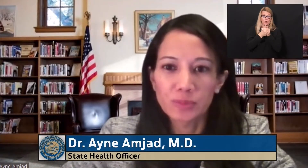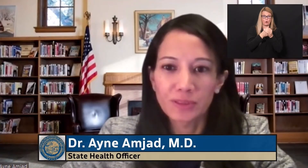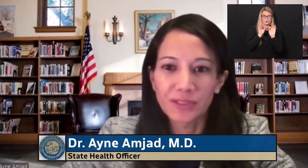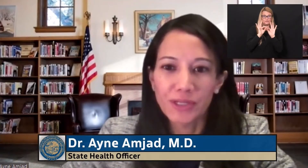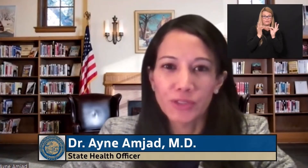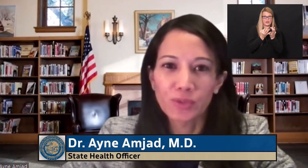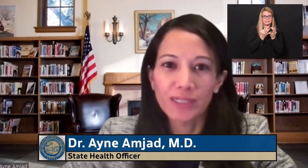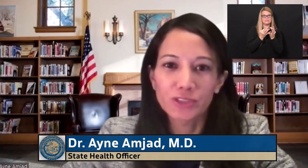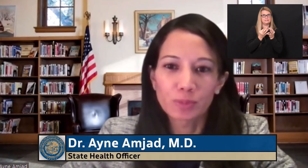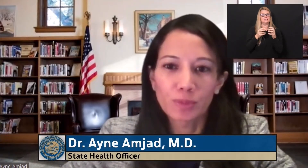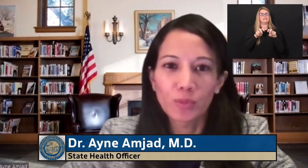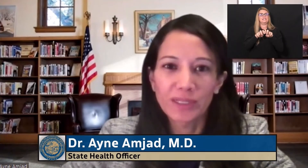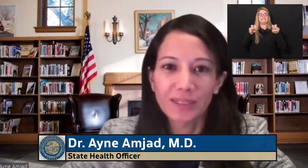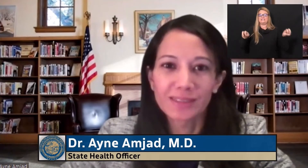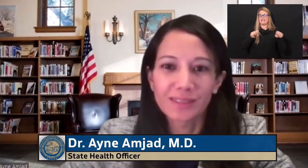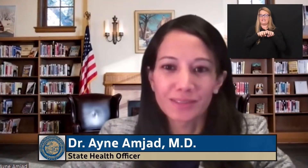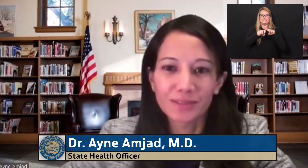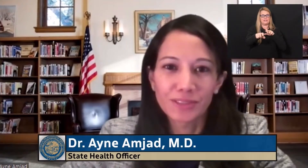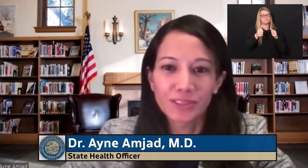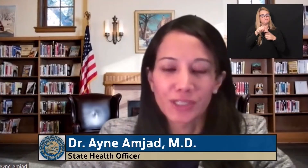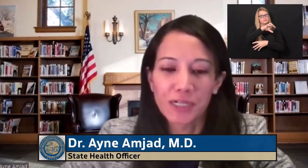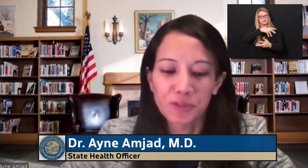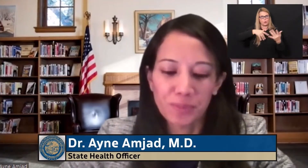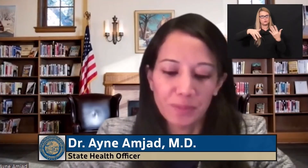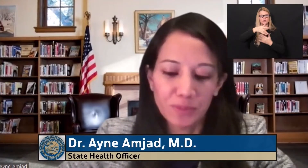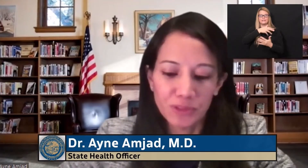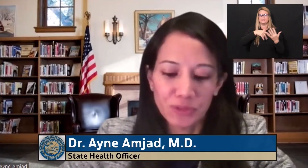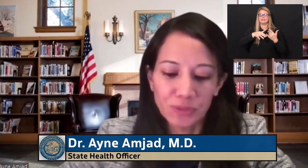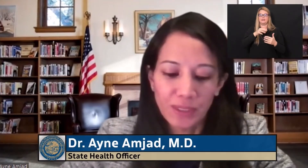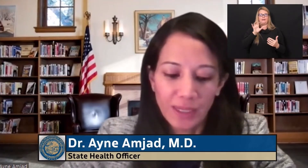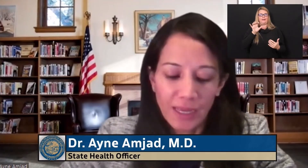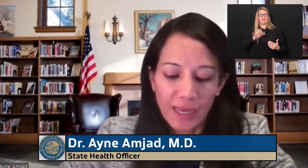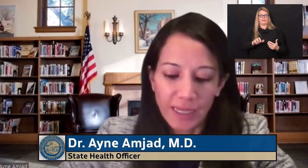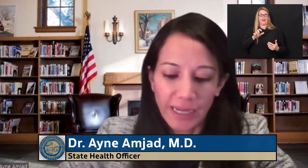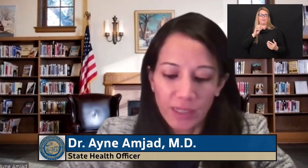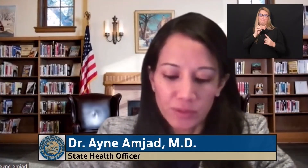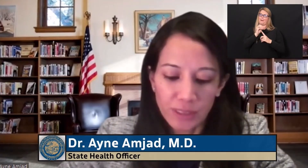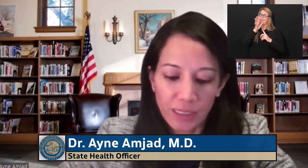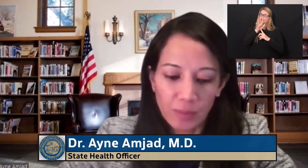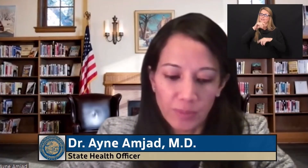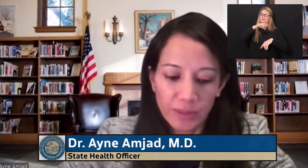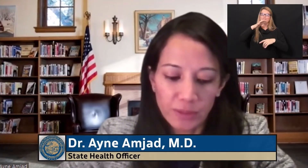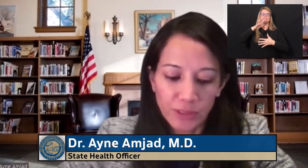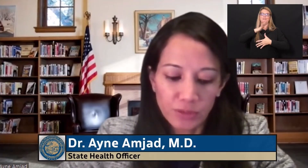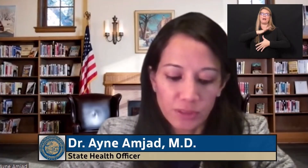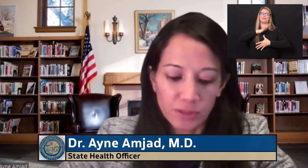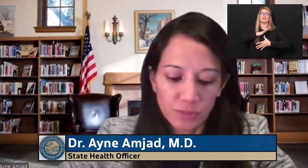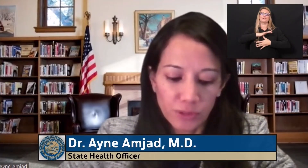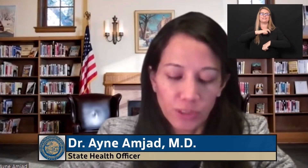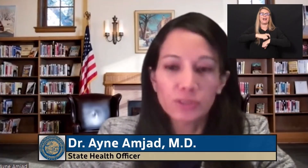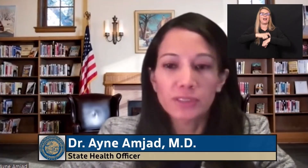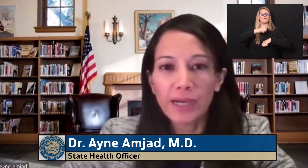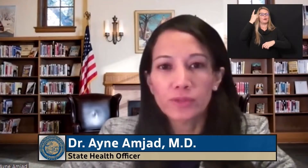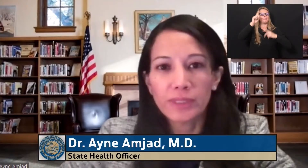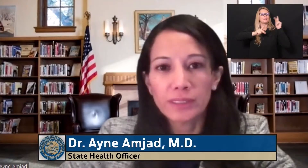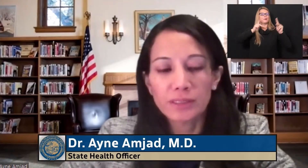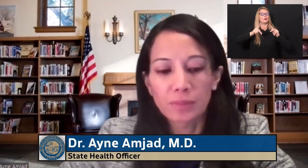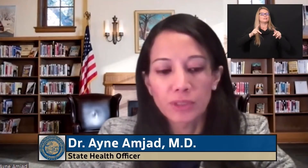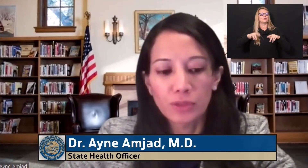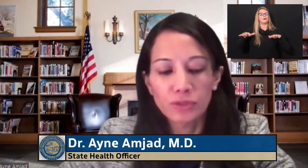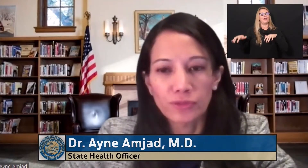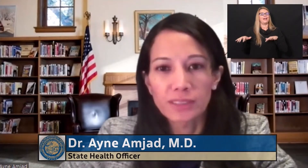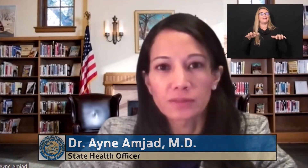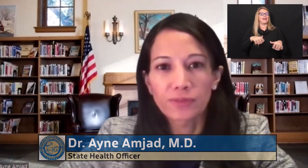as possible. And you're right, Super Bowl weekend is a good time for people to hang out. But, close